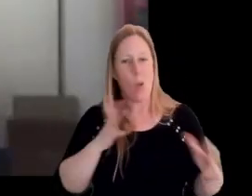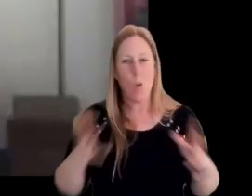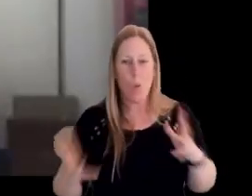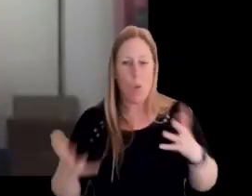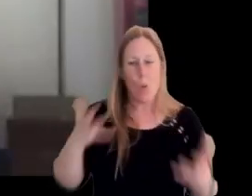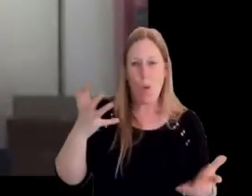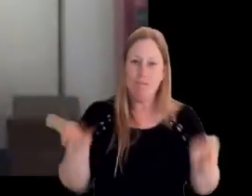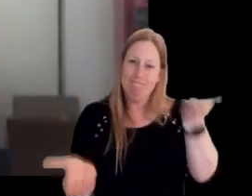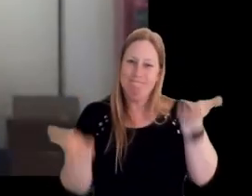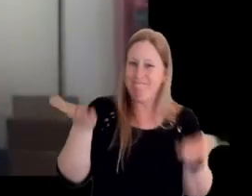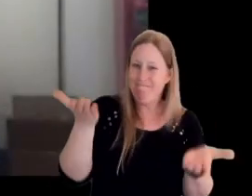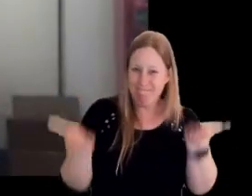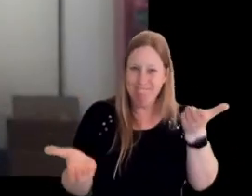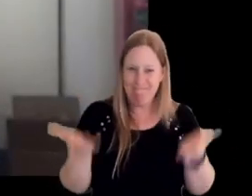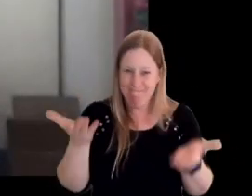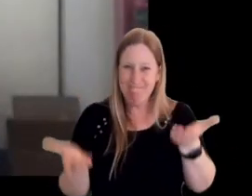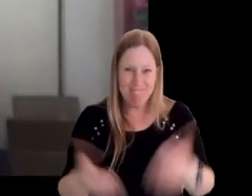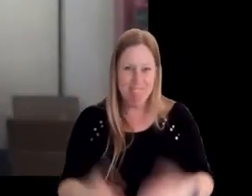like